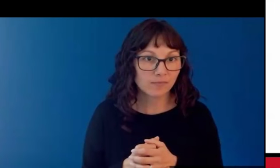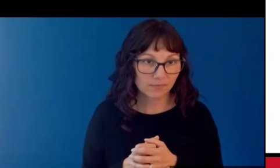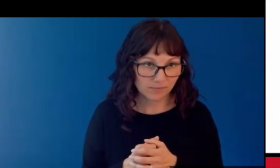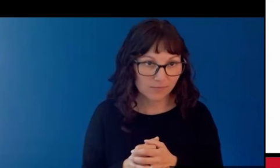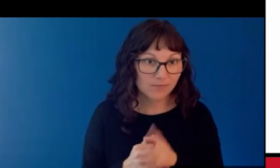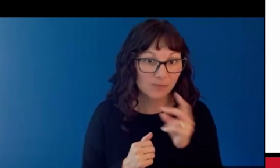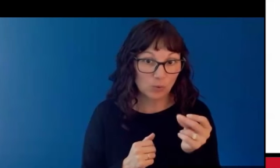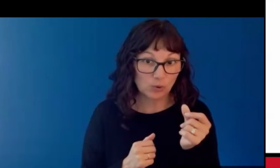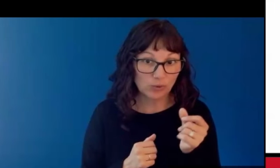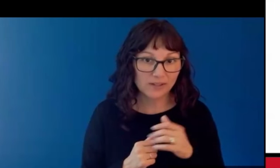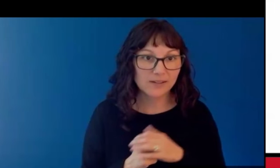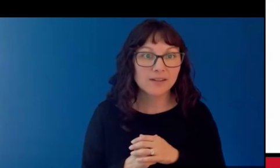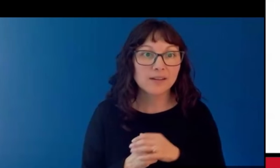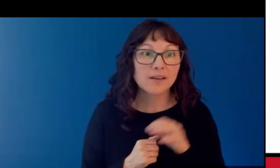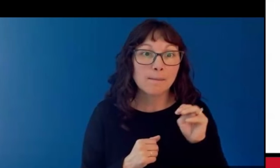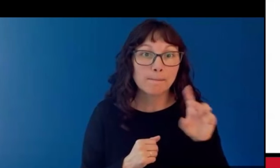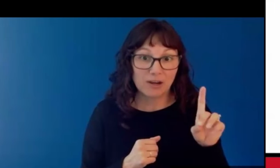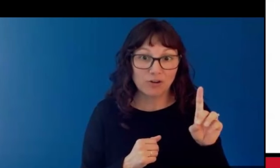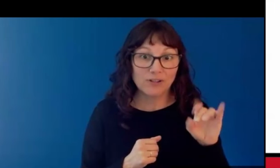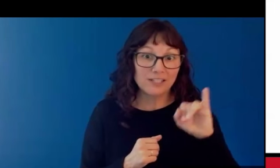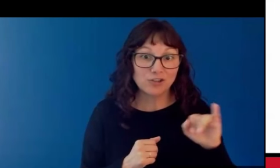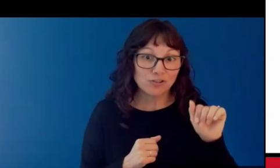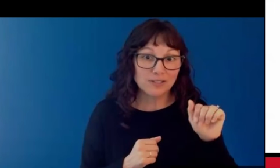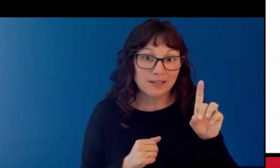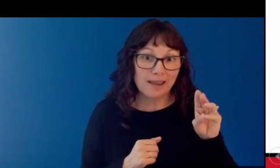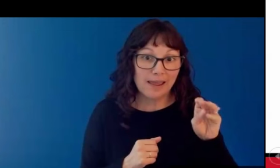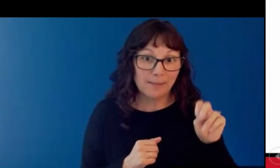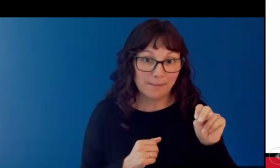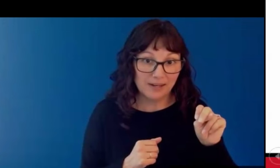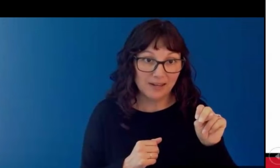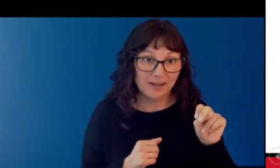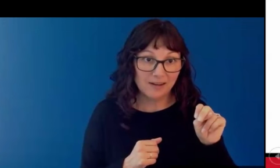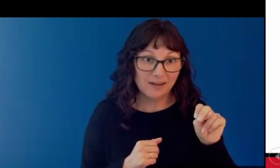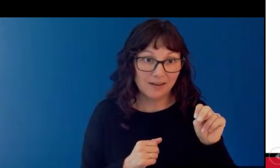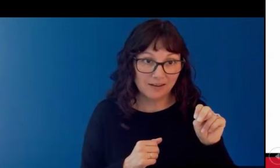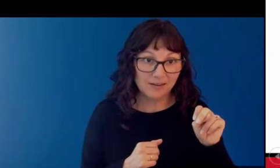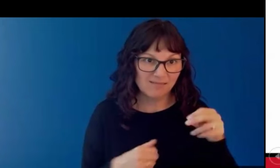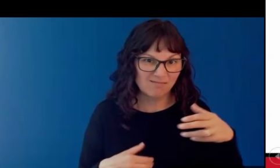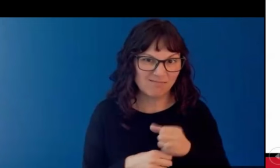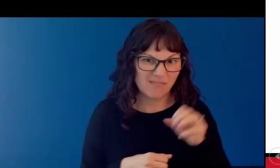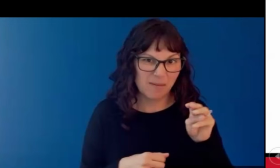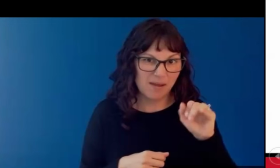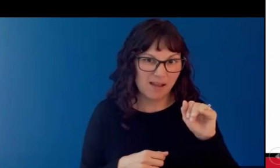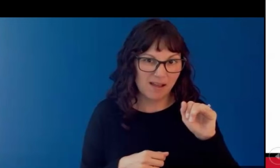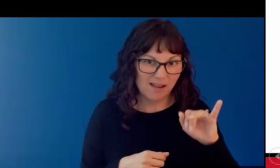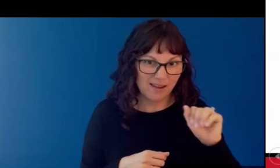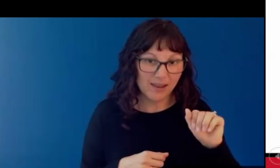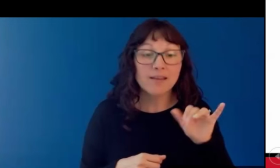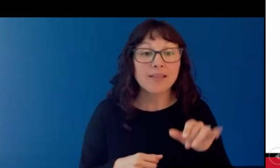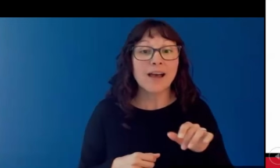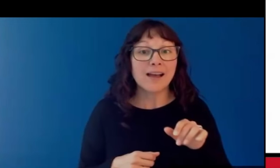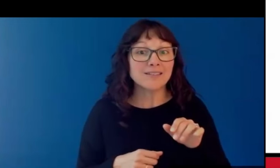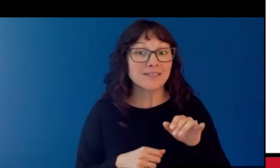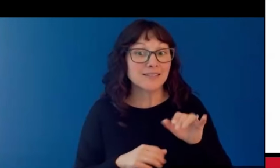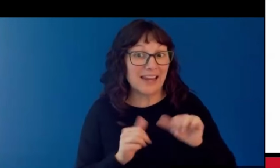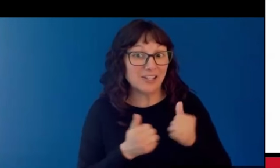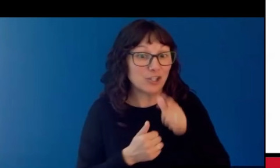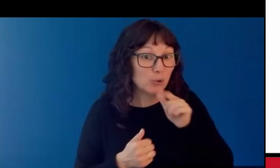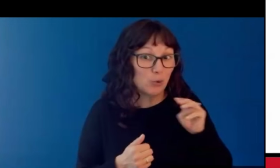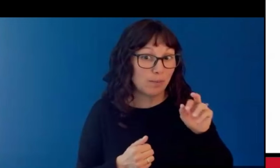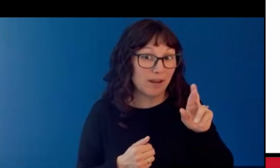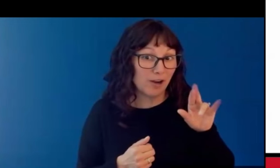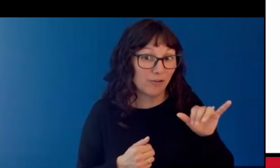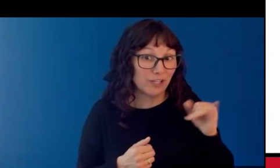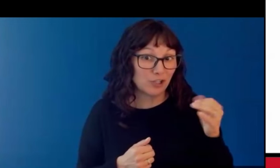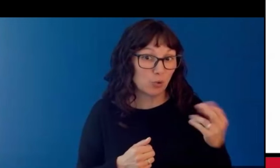Real quick, Maryland Insurance Administration. That's the agency that Mary Jo and I work for. So who